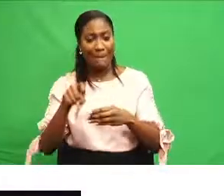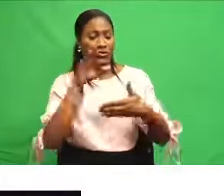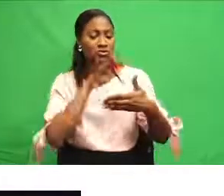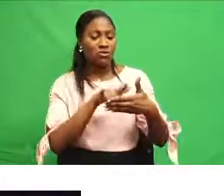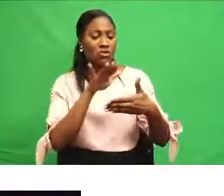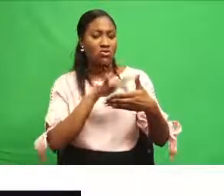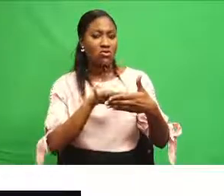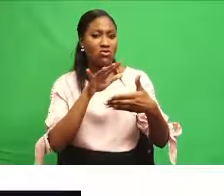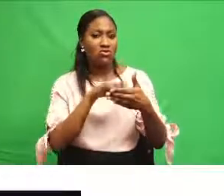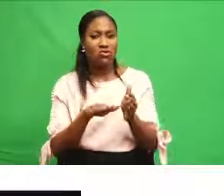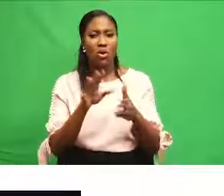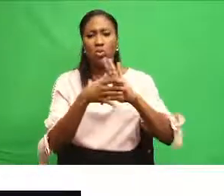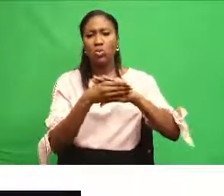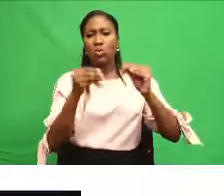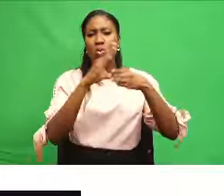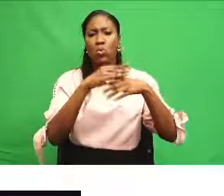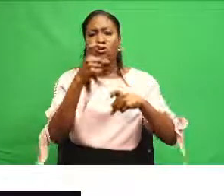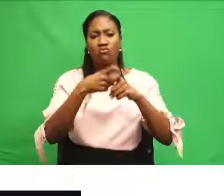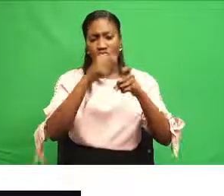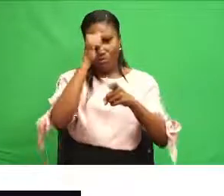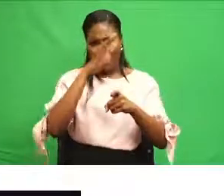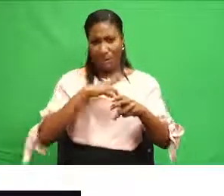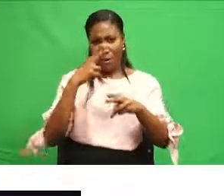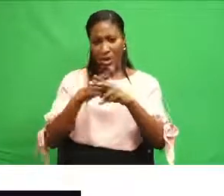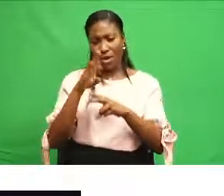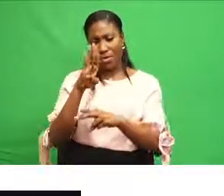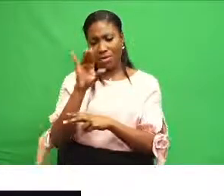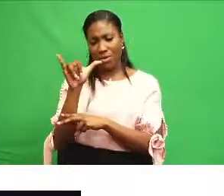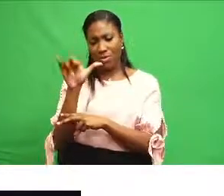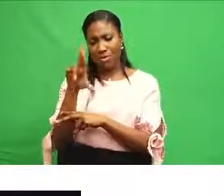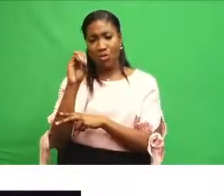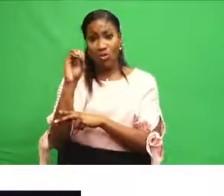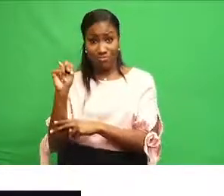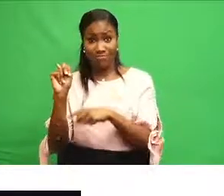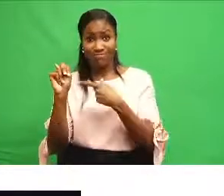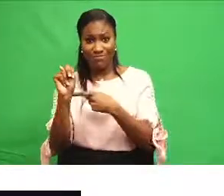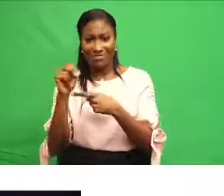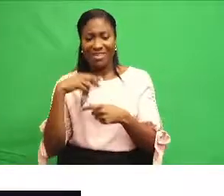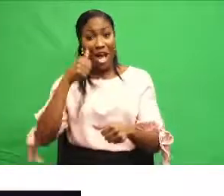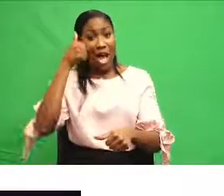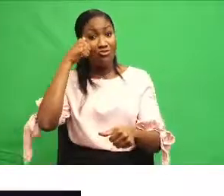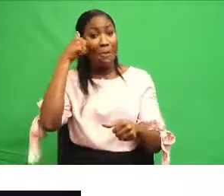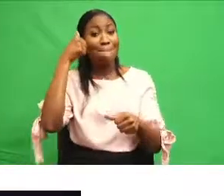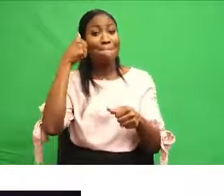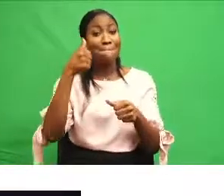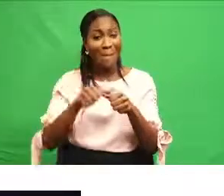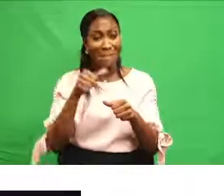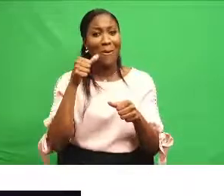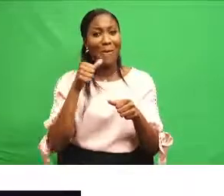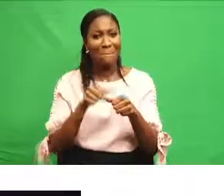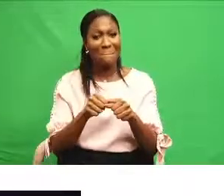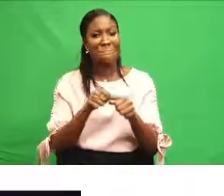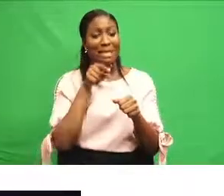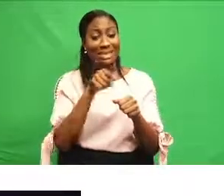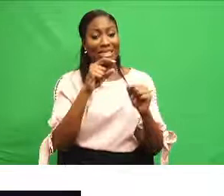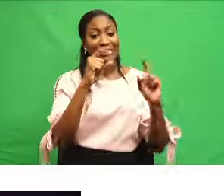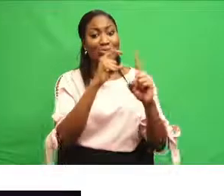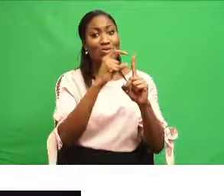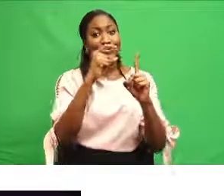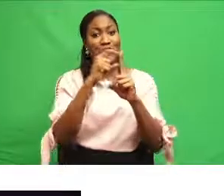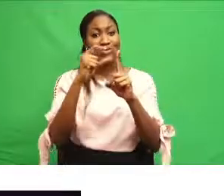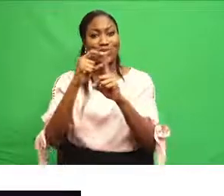Judgment. And I have always remembered this particular quotation from